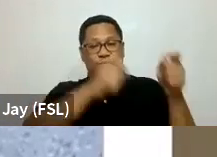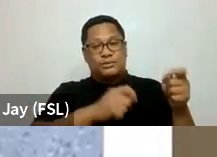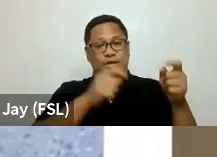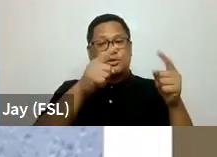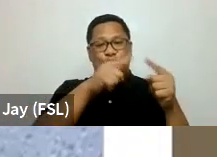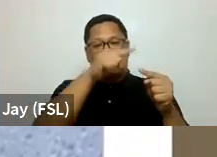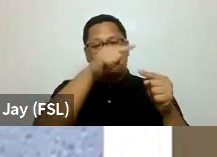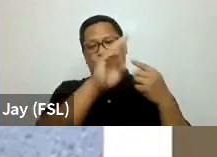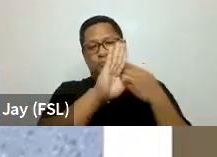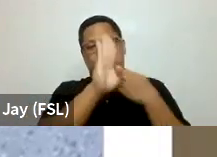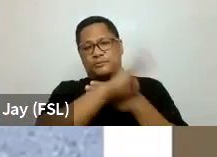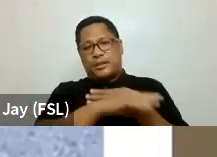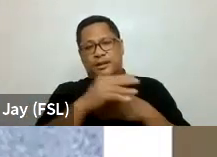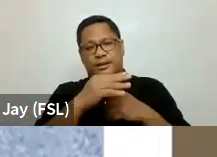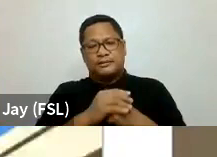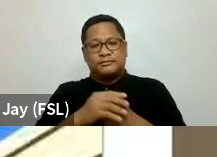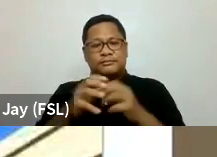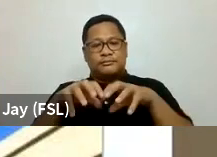house.